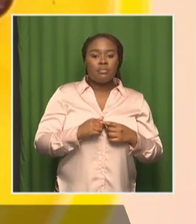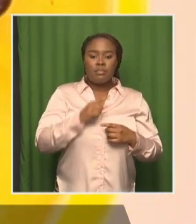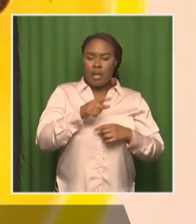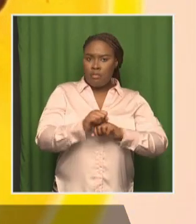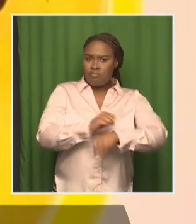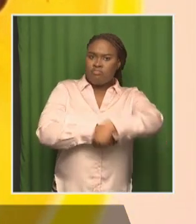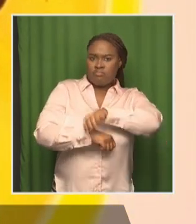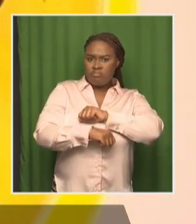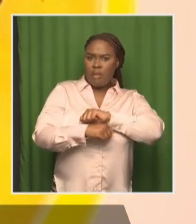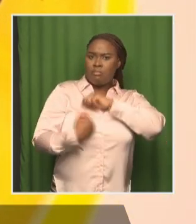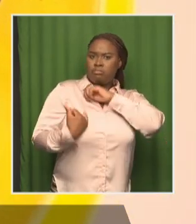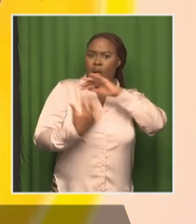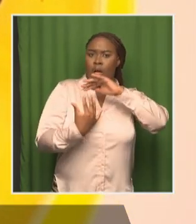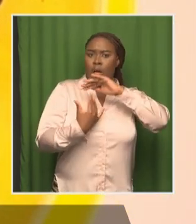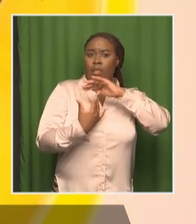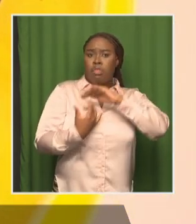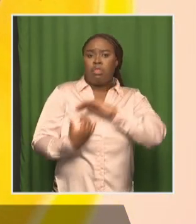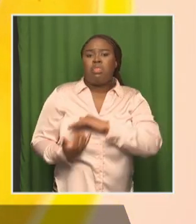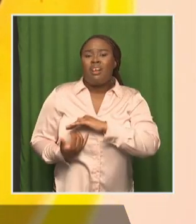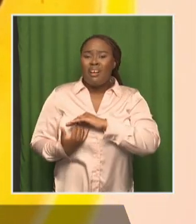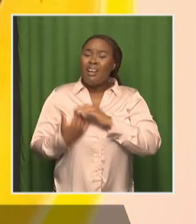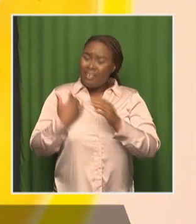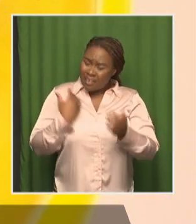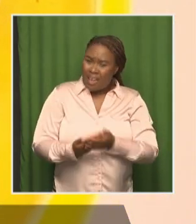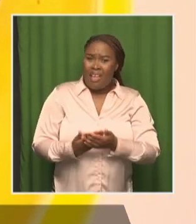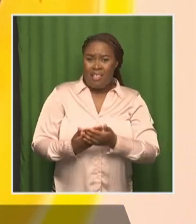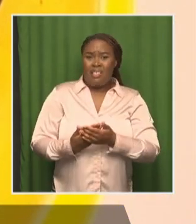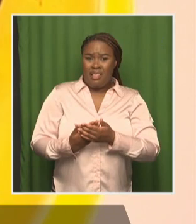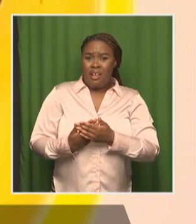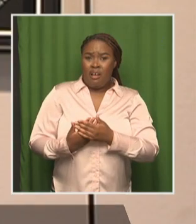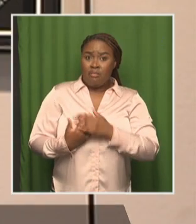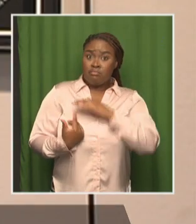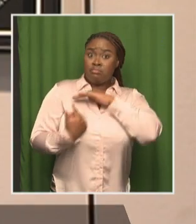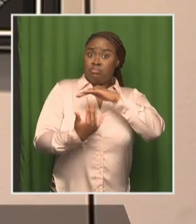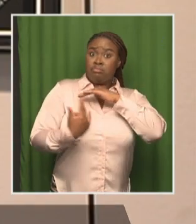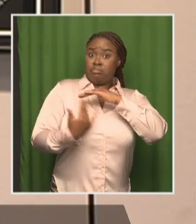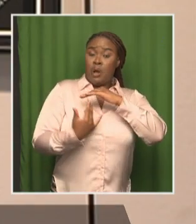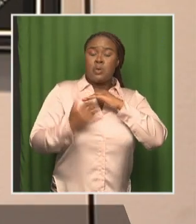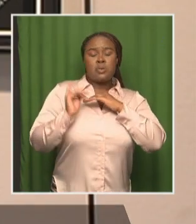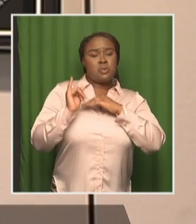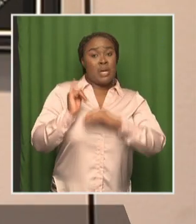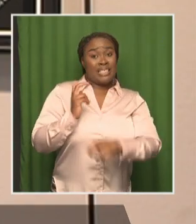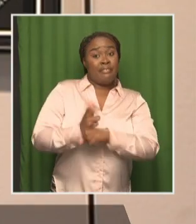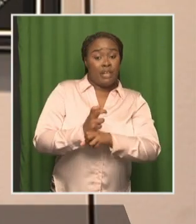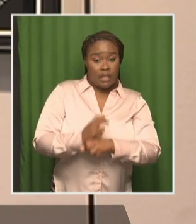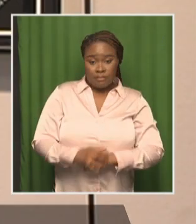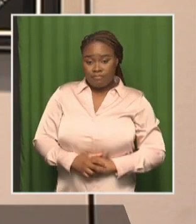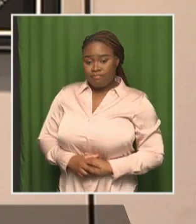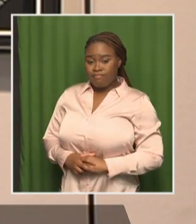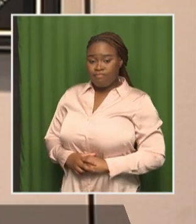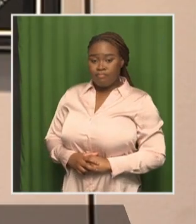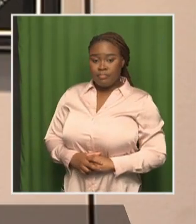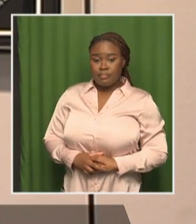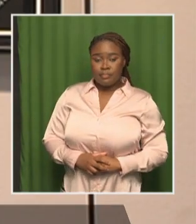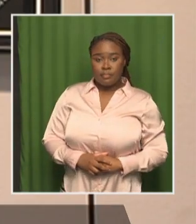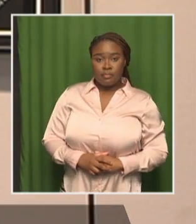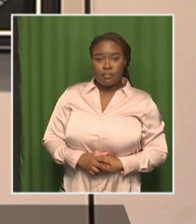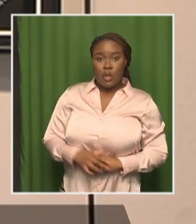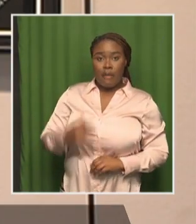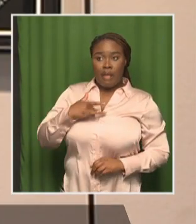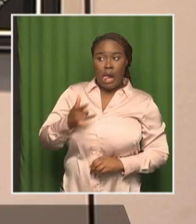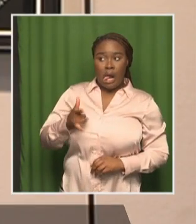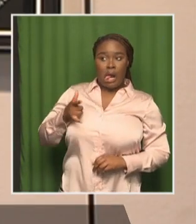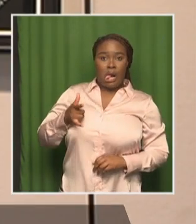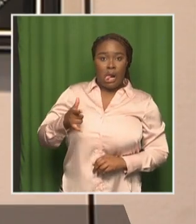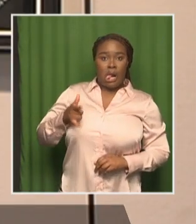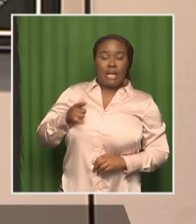and motivation can be exhausting and overwhelming. Don't shy away,